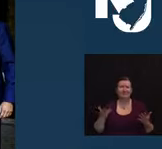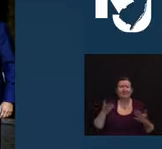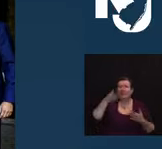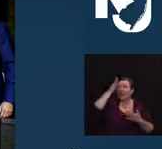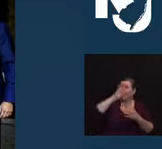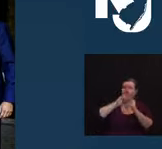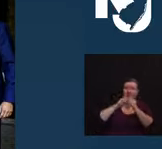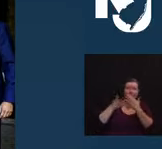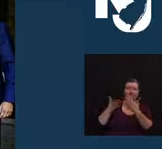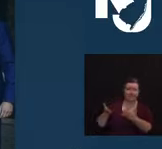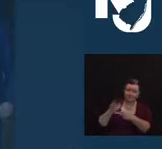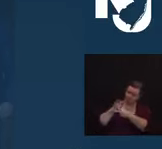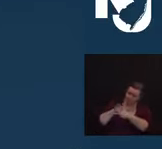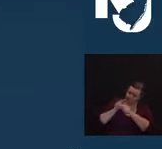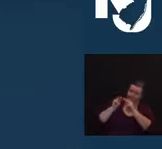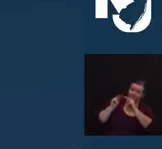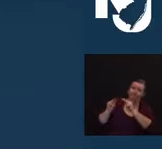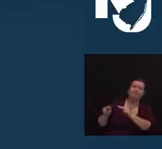family.